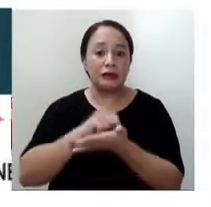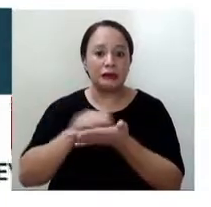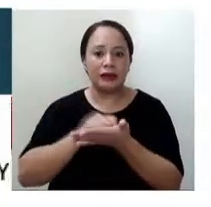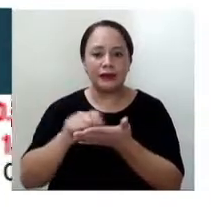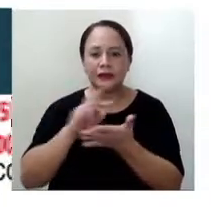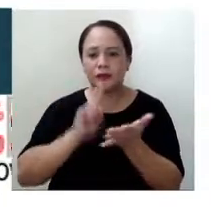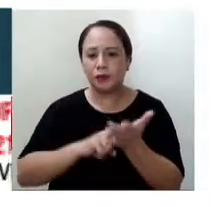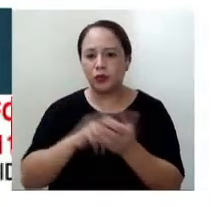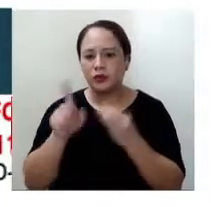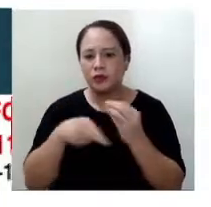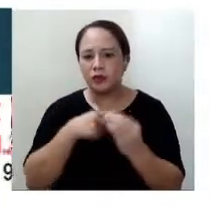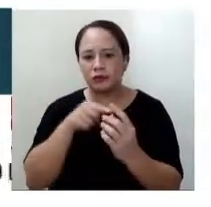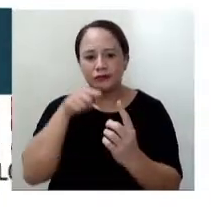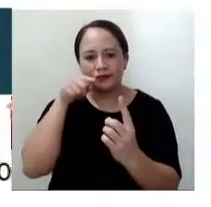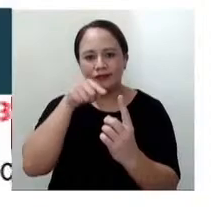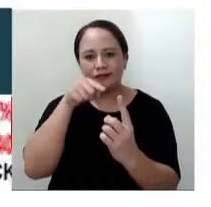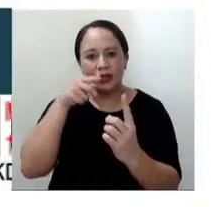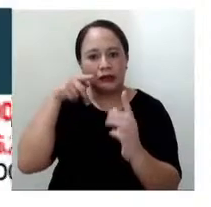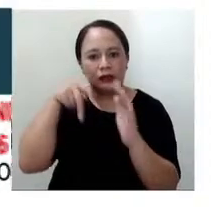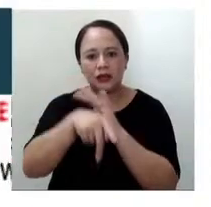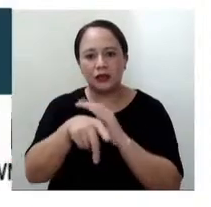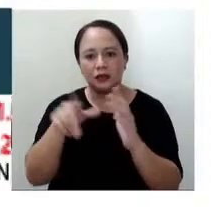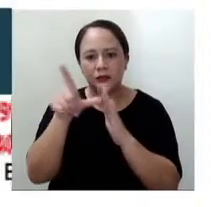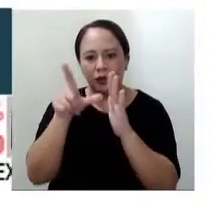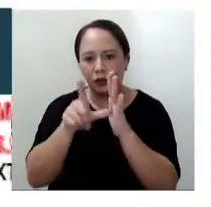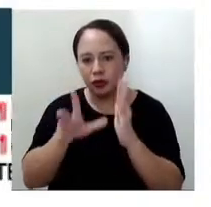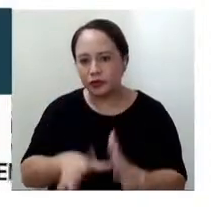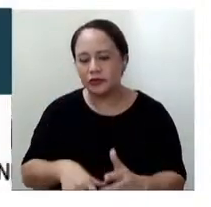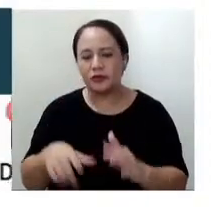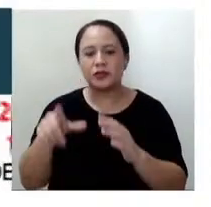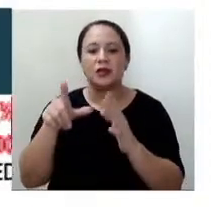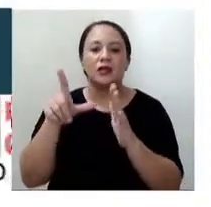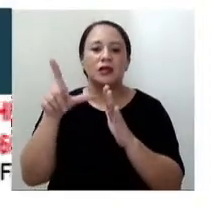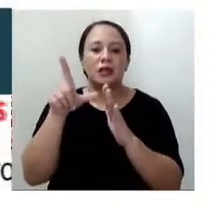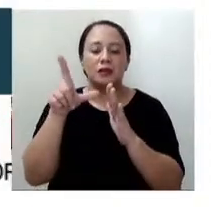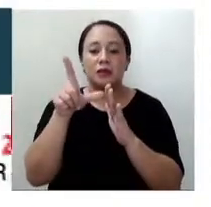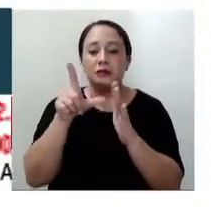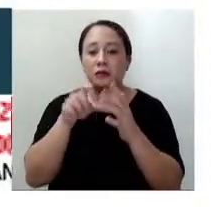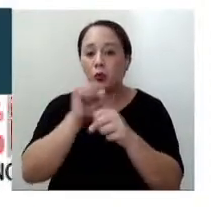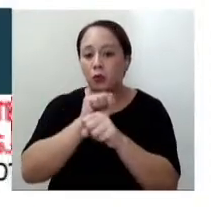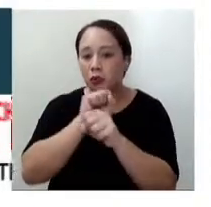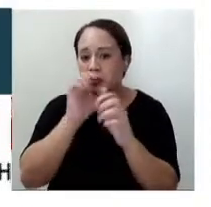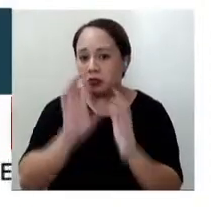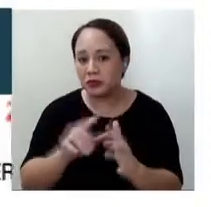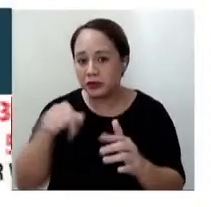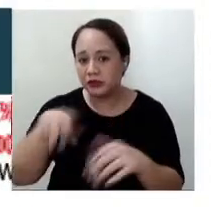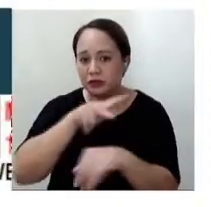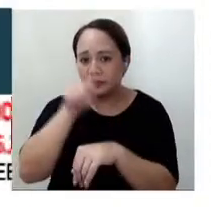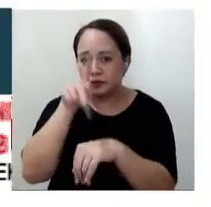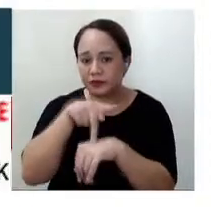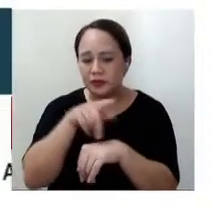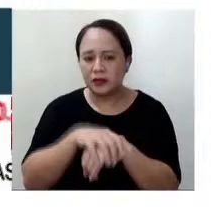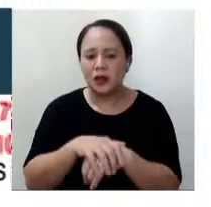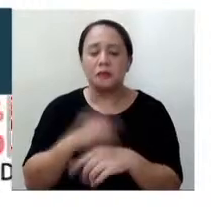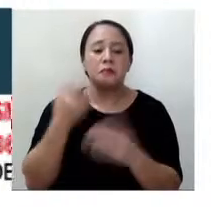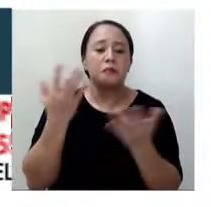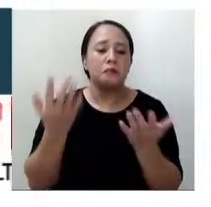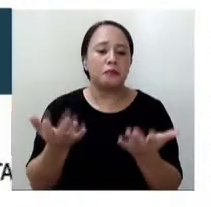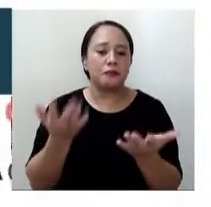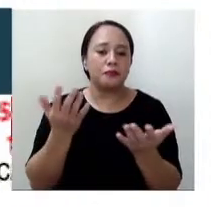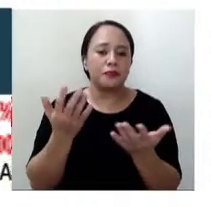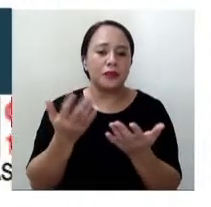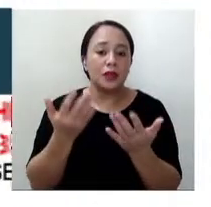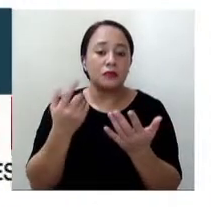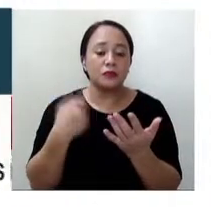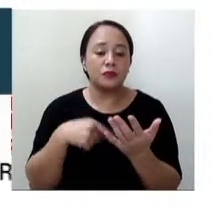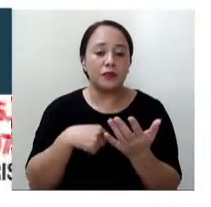targeting and killing of lawyers and legal workers in the Philippines. And now we're, as I said just